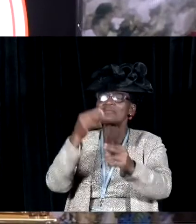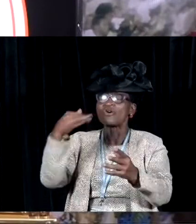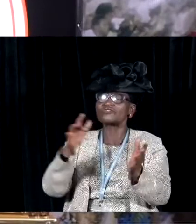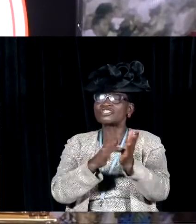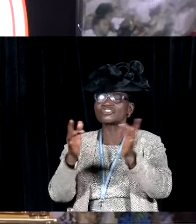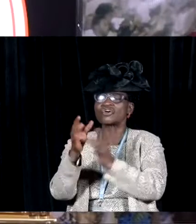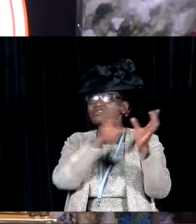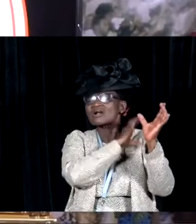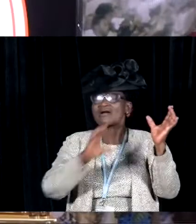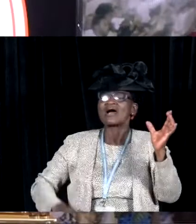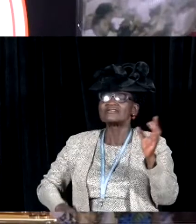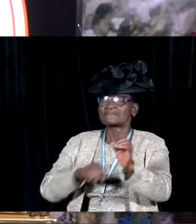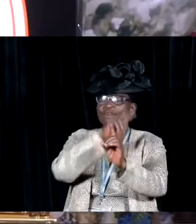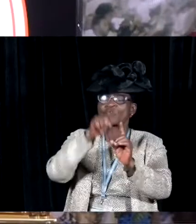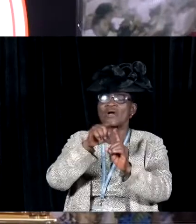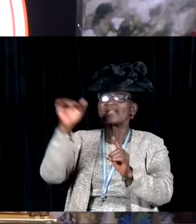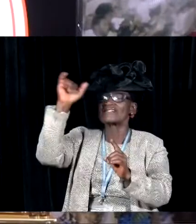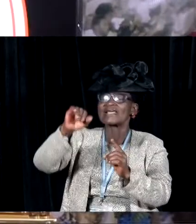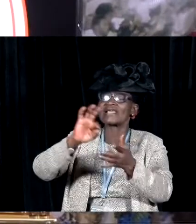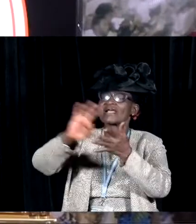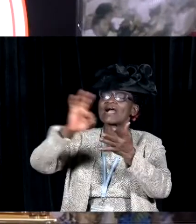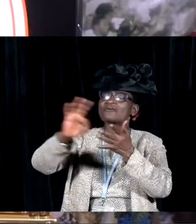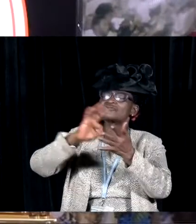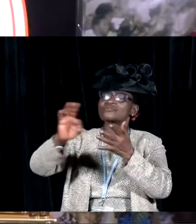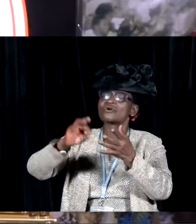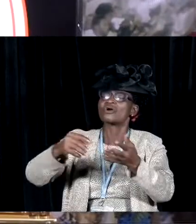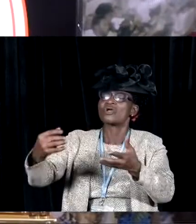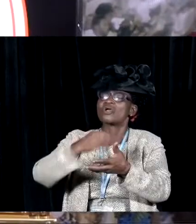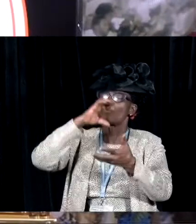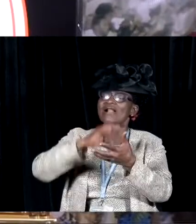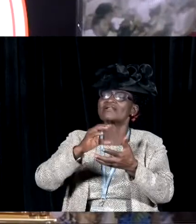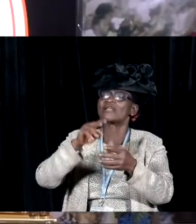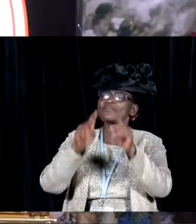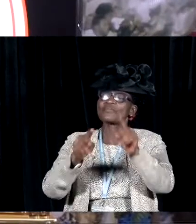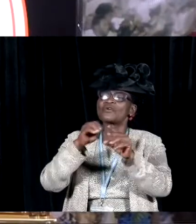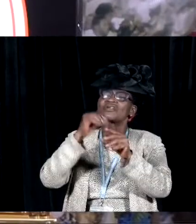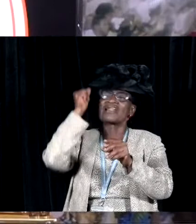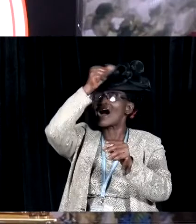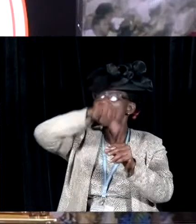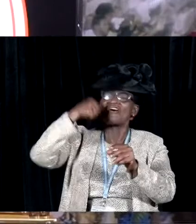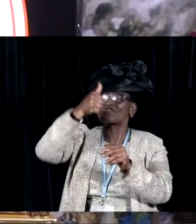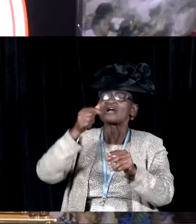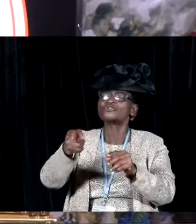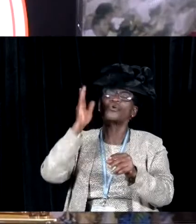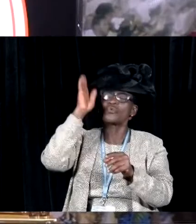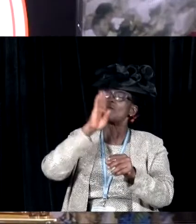are counting the worthy people in Africa, you'll be among the first 100. Amen.